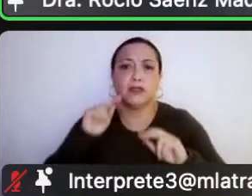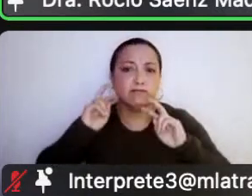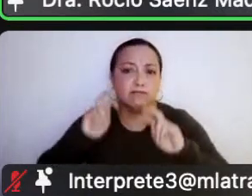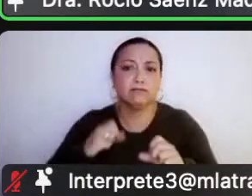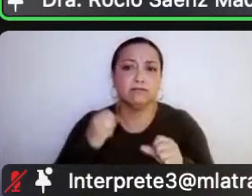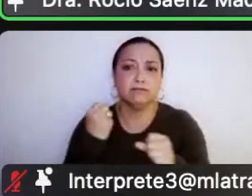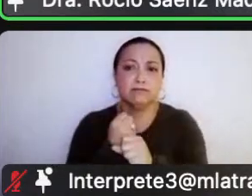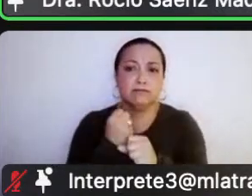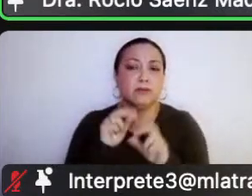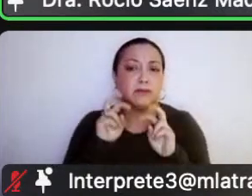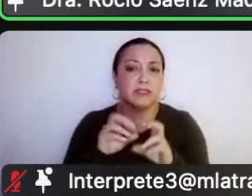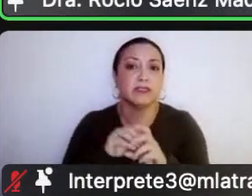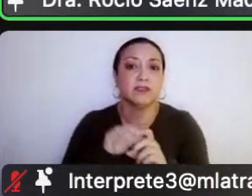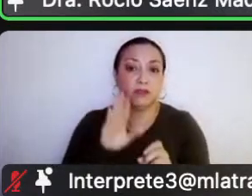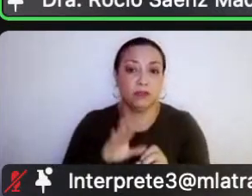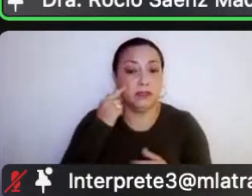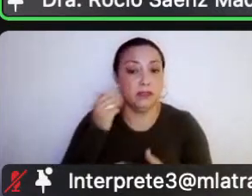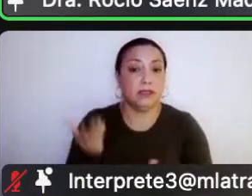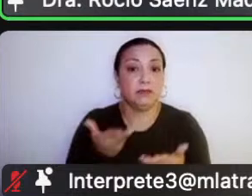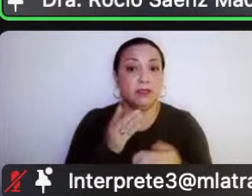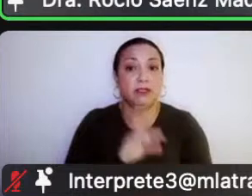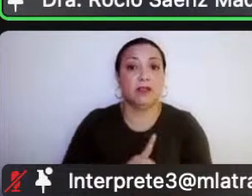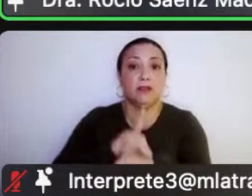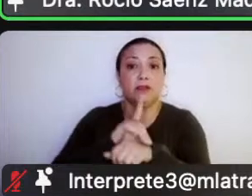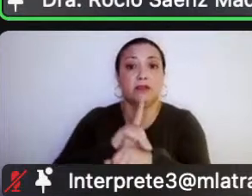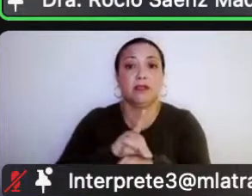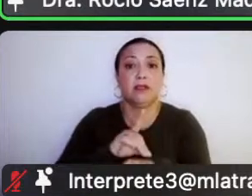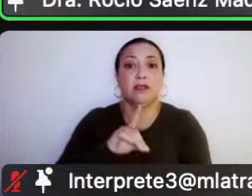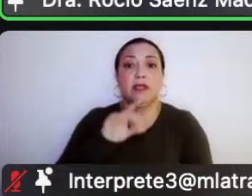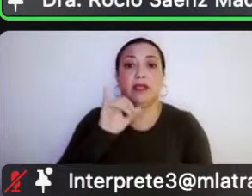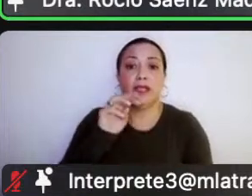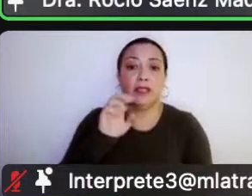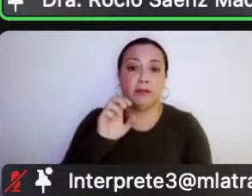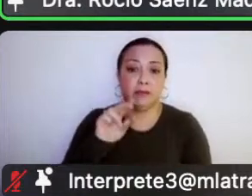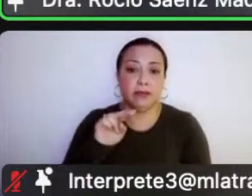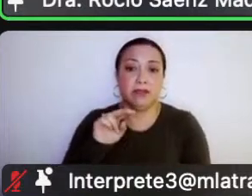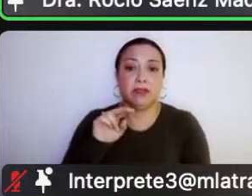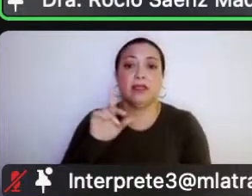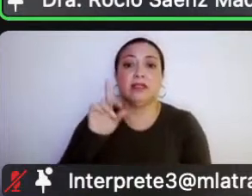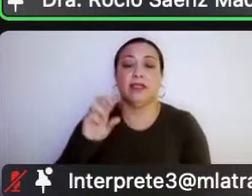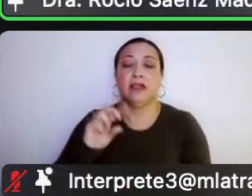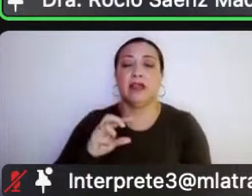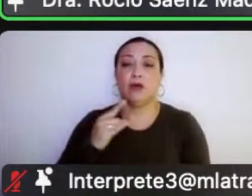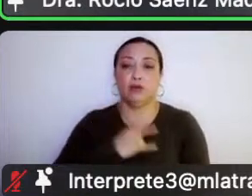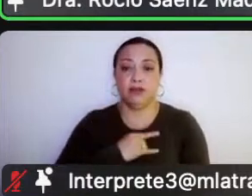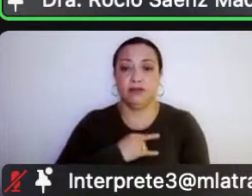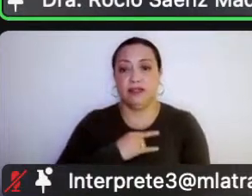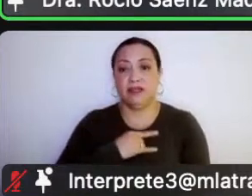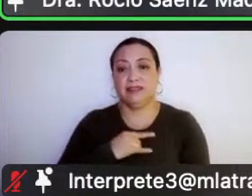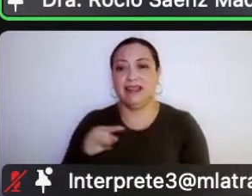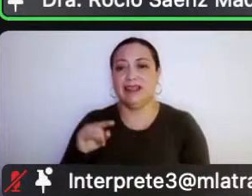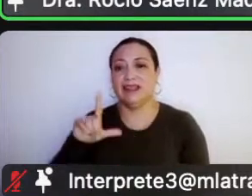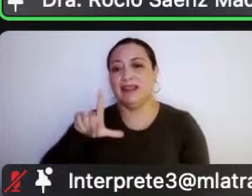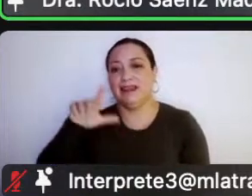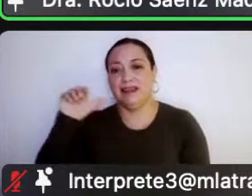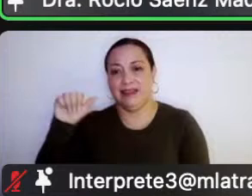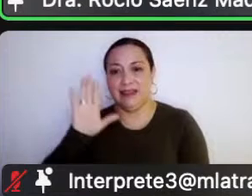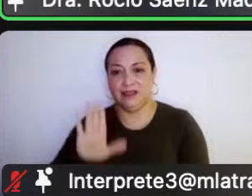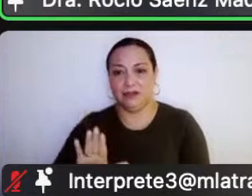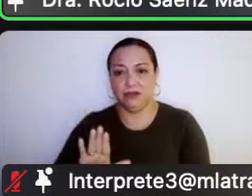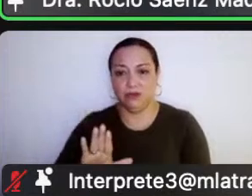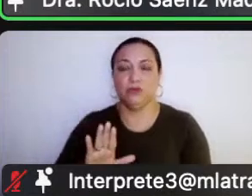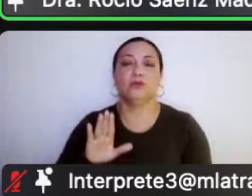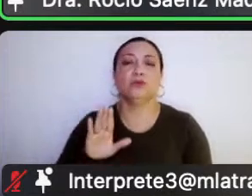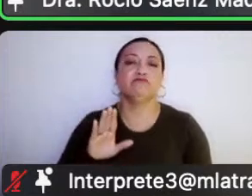people who have worked in research. We'll start with Dr. Amy Ritterbusch in the University of